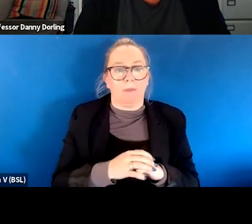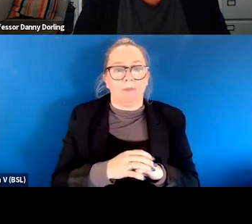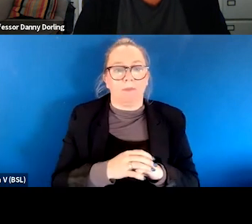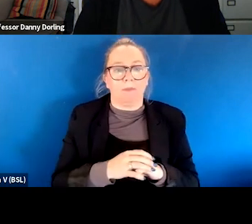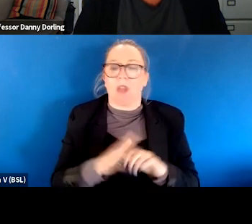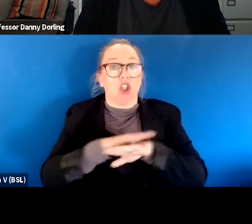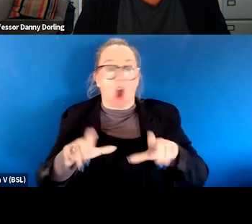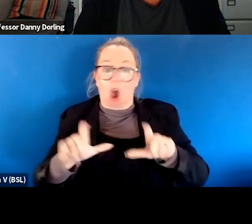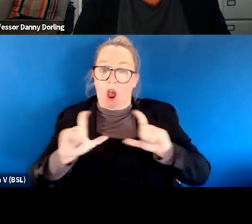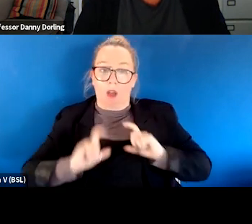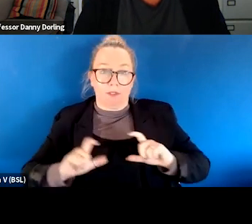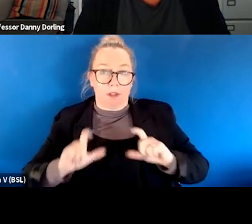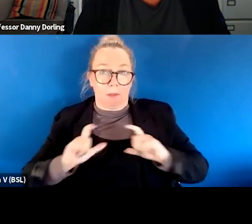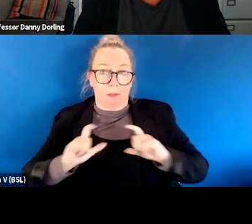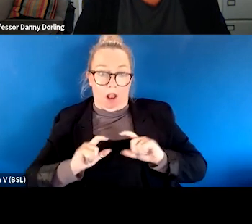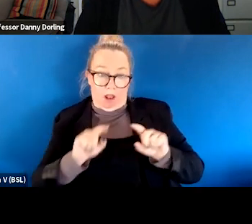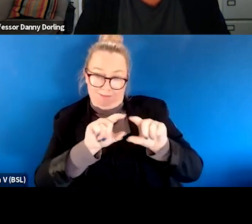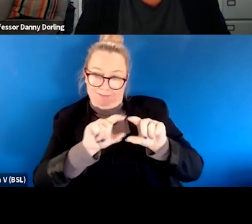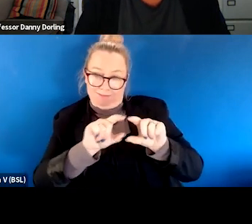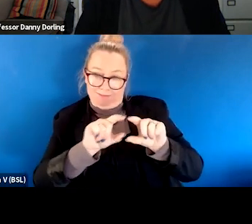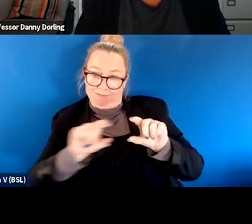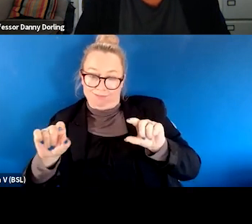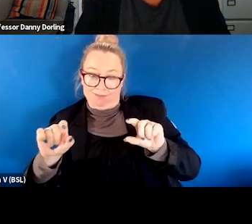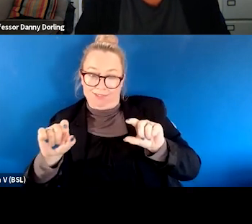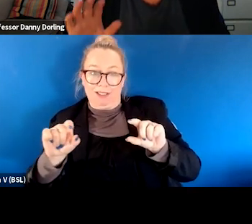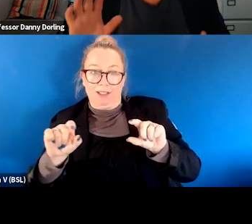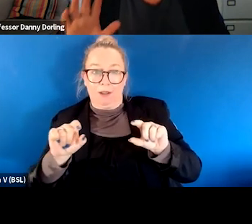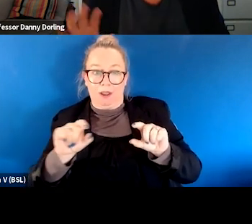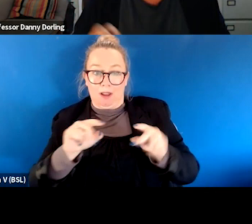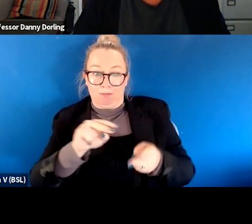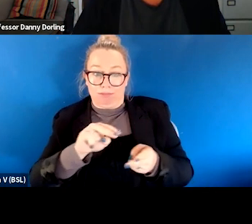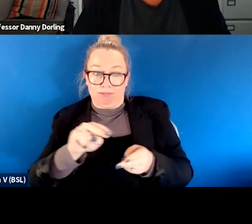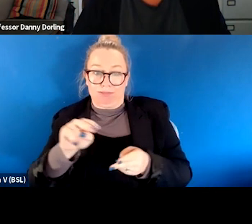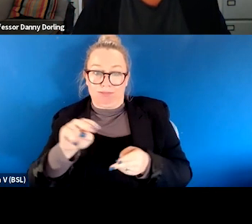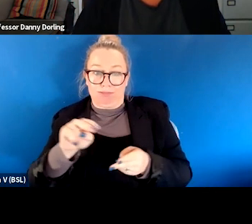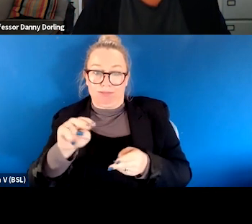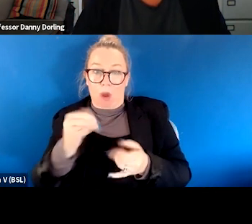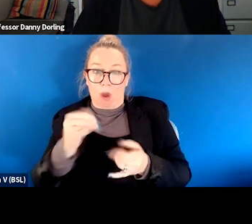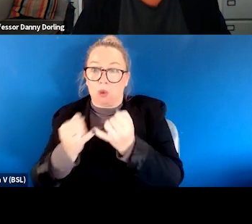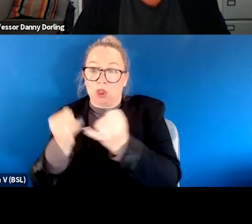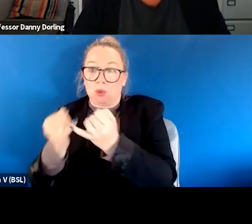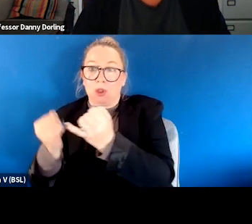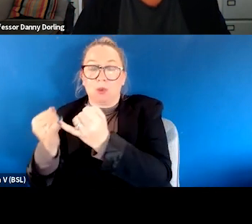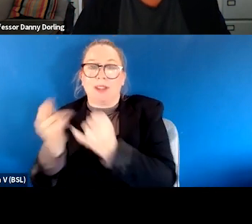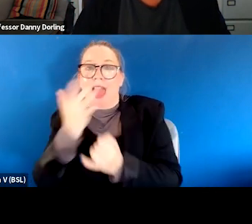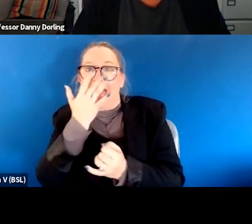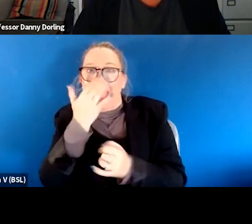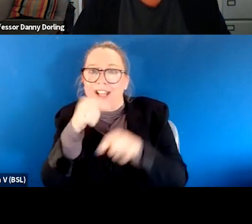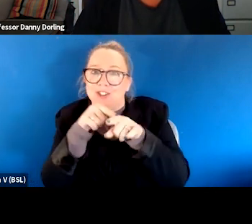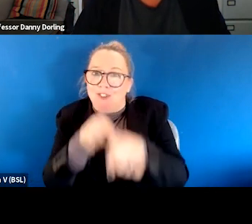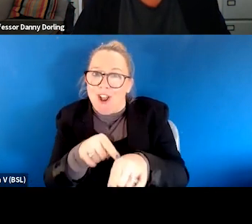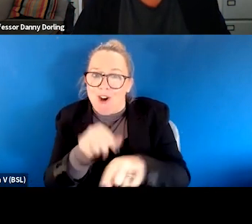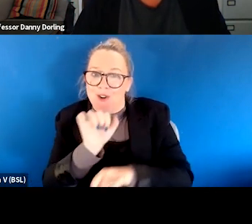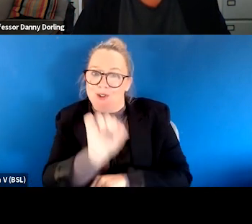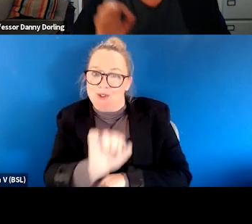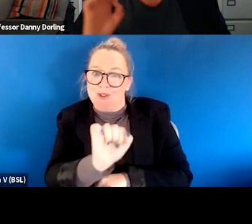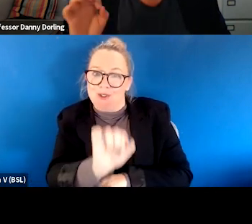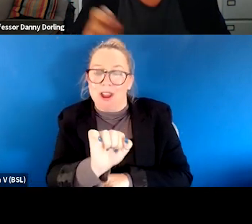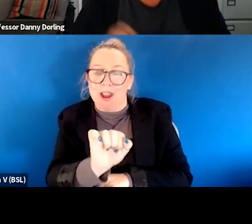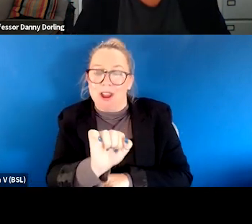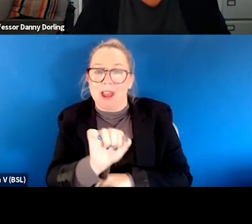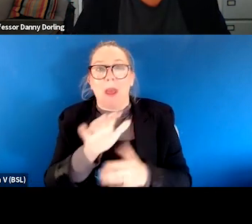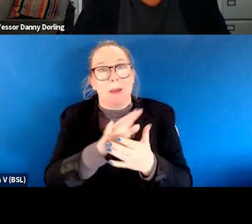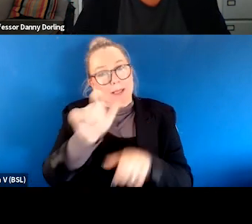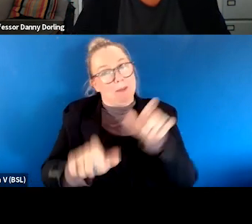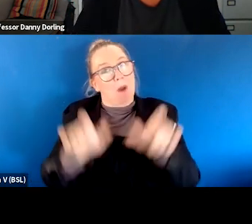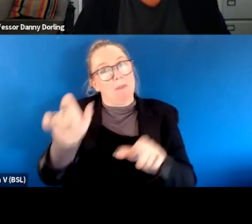or very uncomfortable rises with age. So the population has worked out that